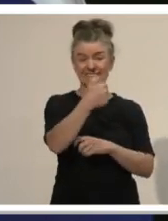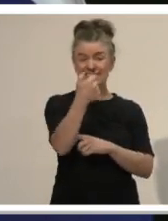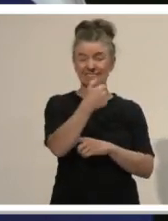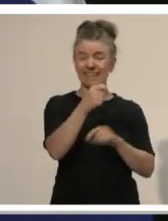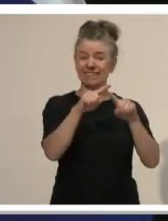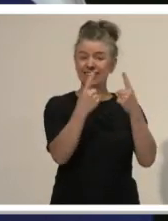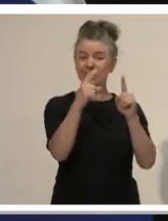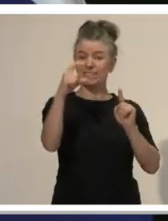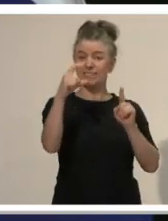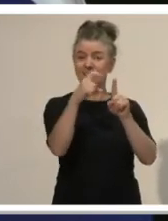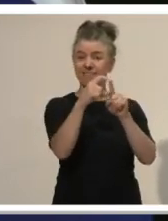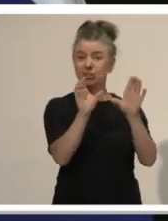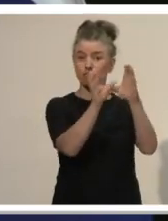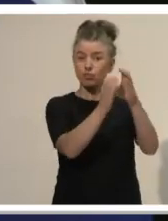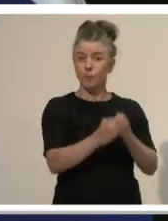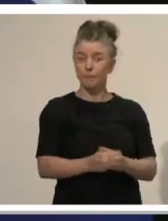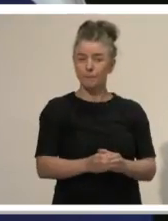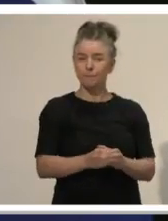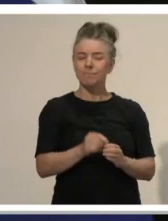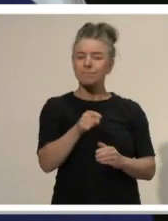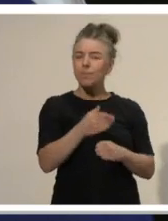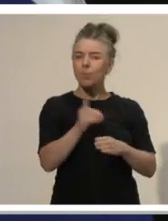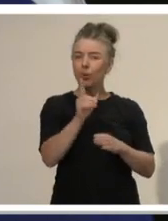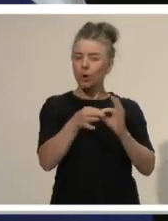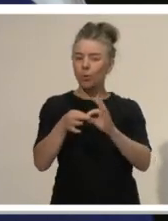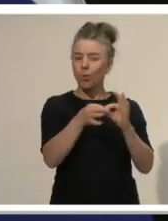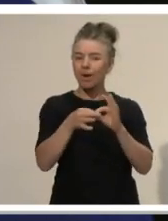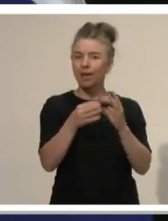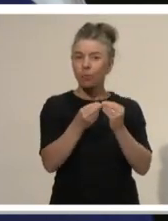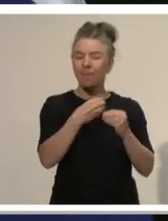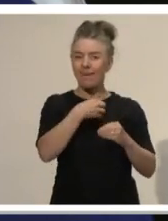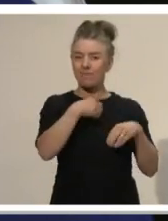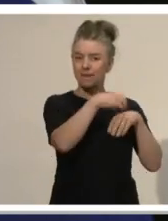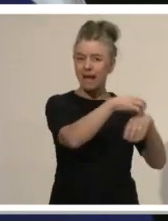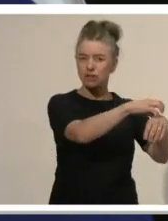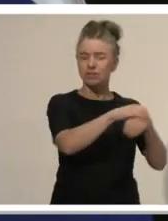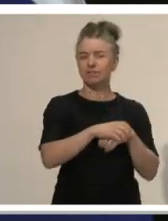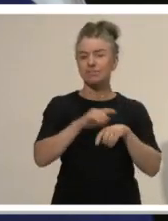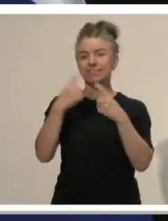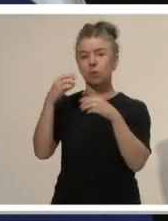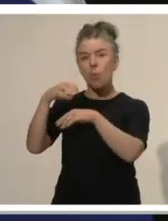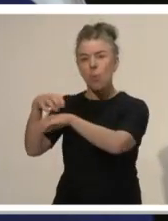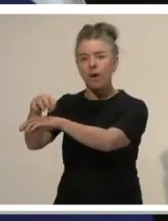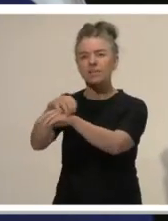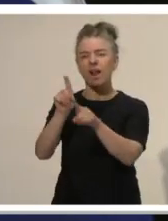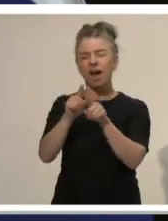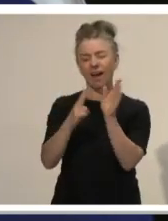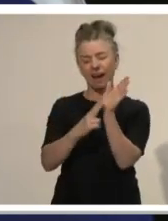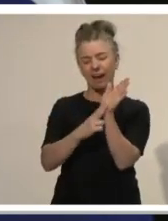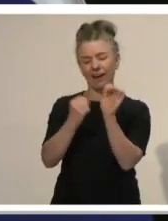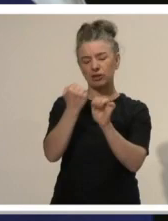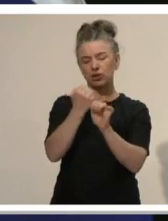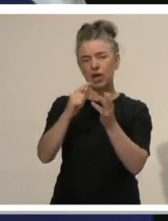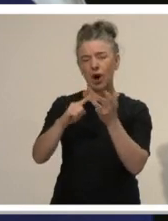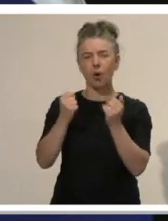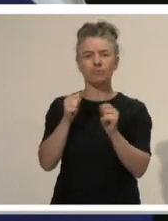defence groups are doing what they do best. They're coordinating across all government agencies, organisations including NGOs, iwi and